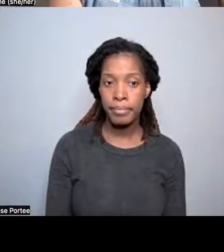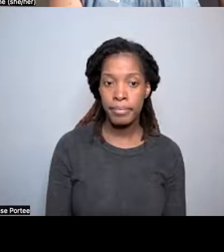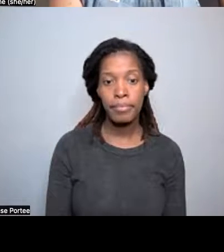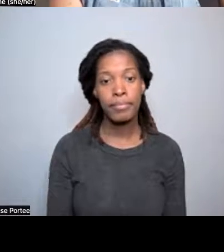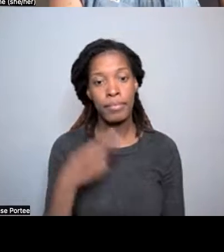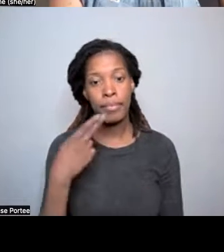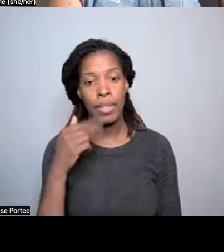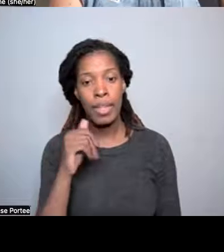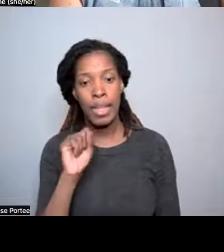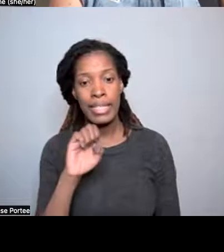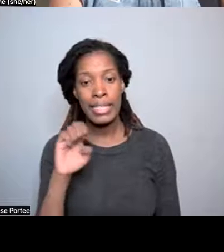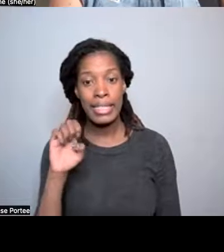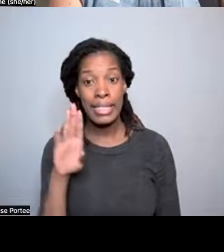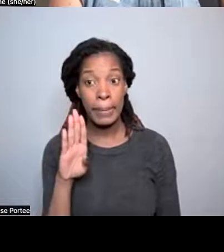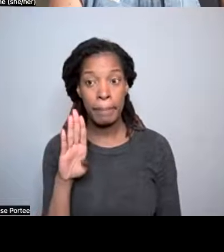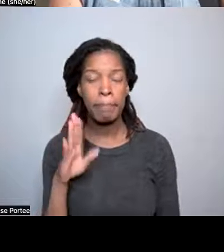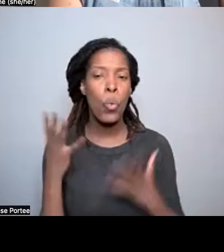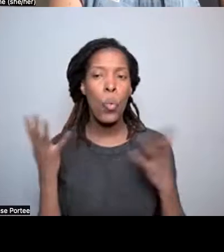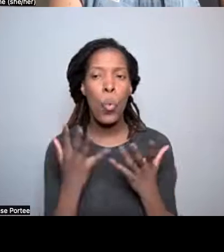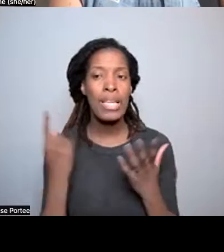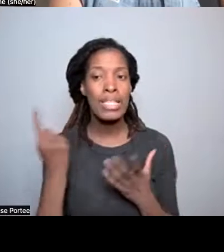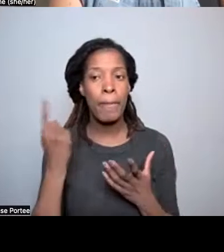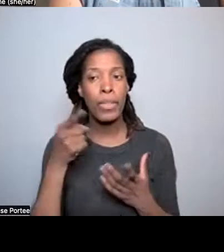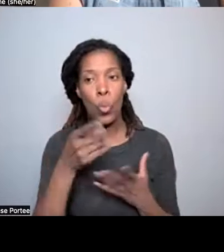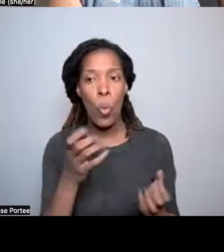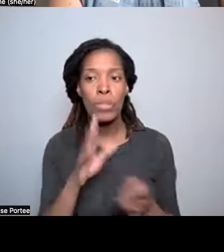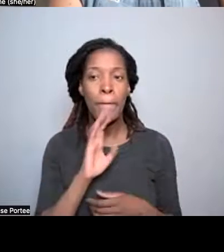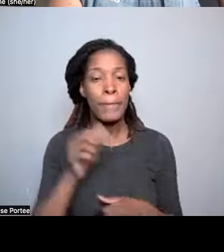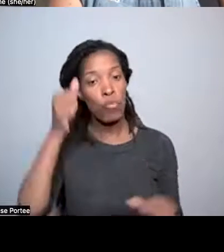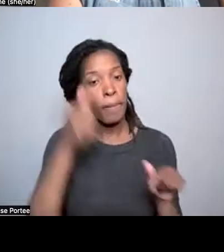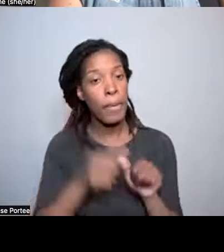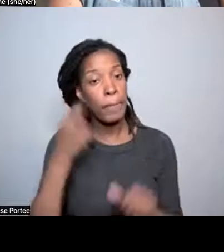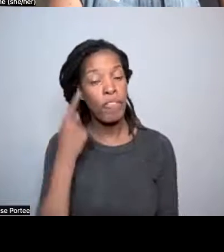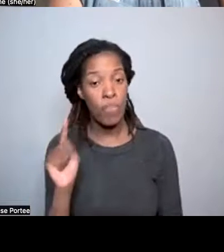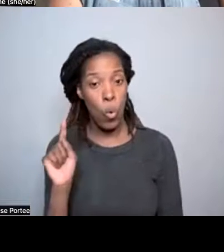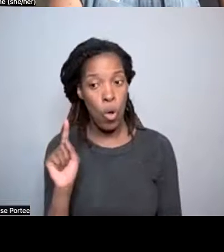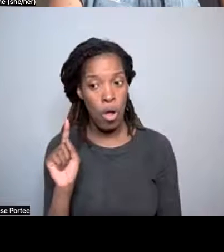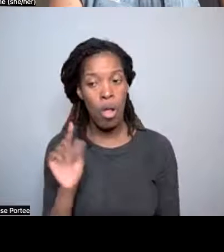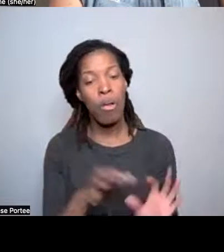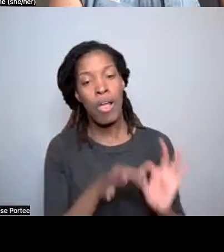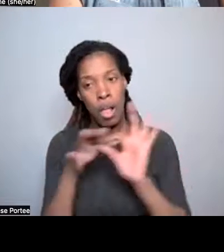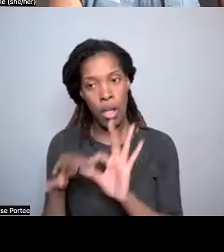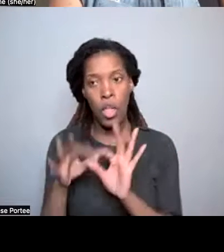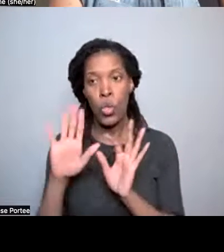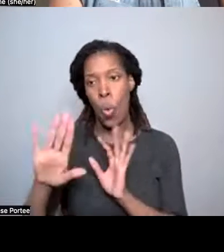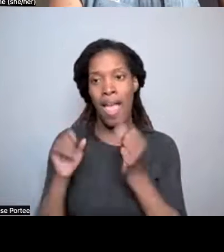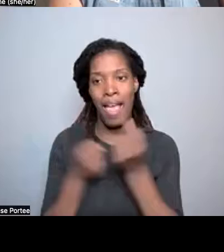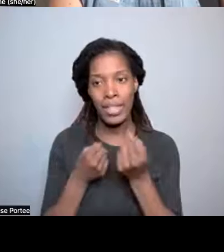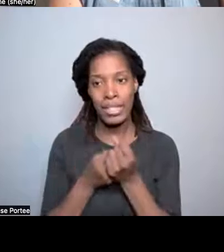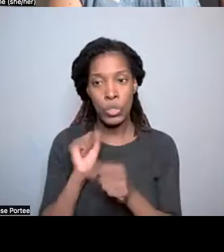Haseeb, what is something you want to be remembered for regarding your